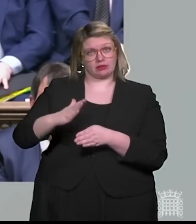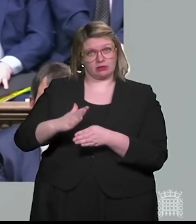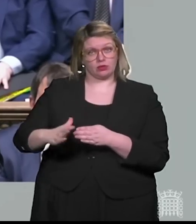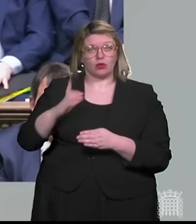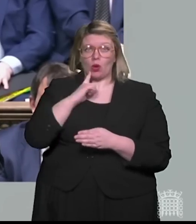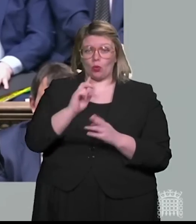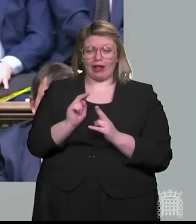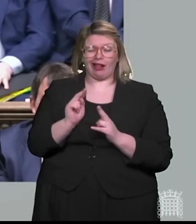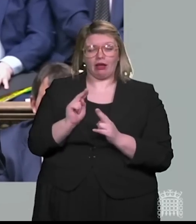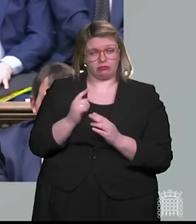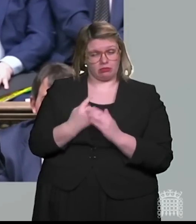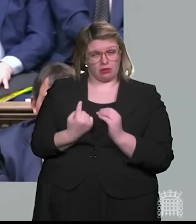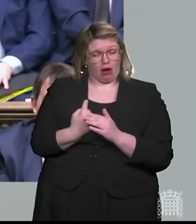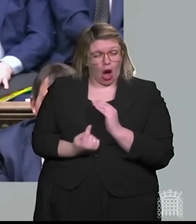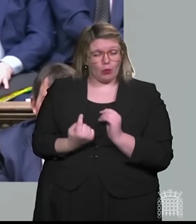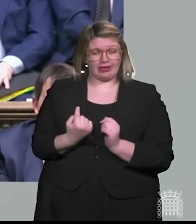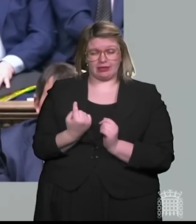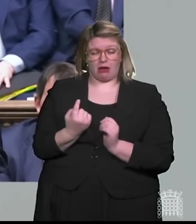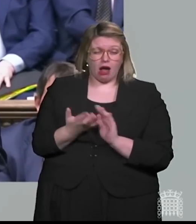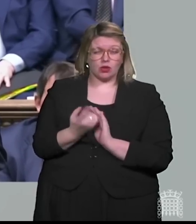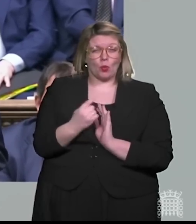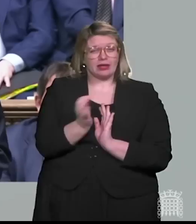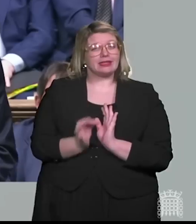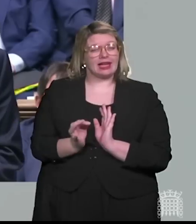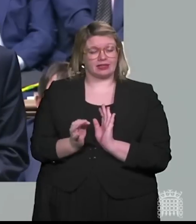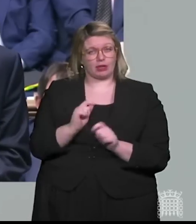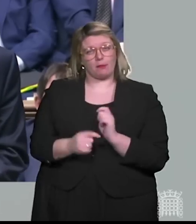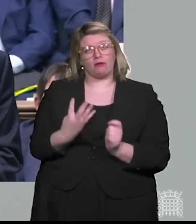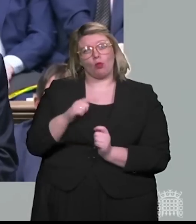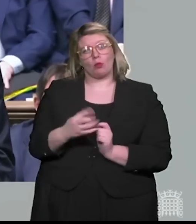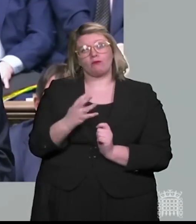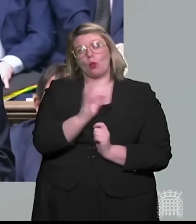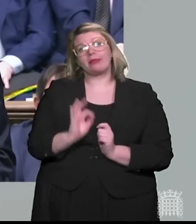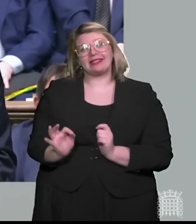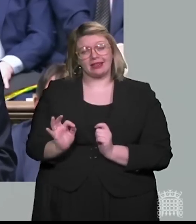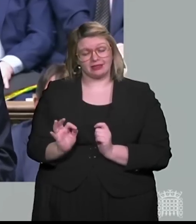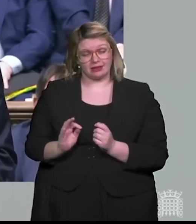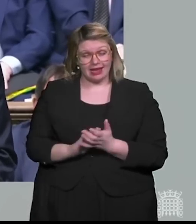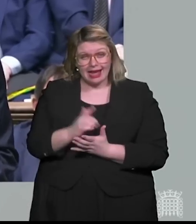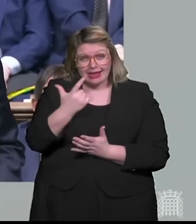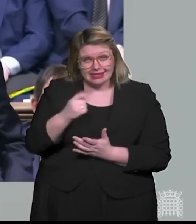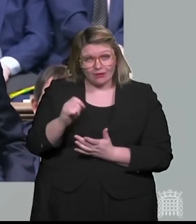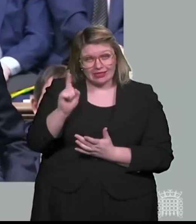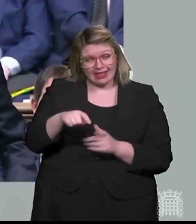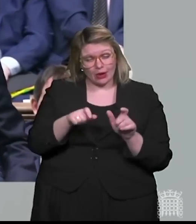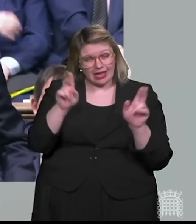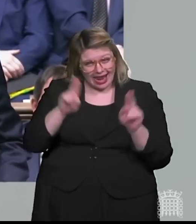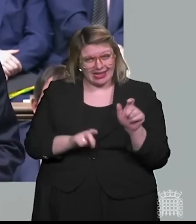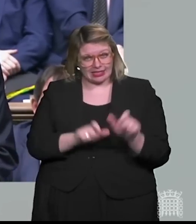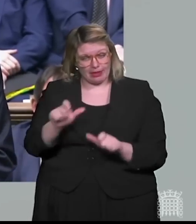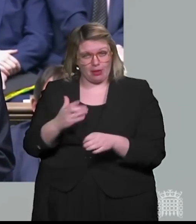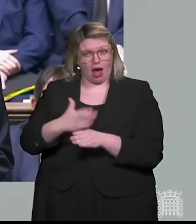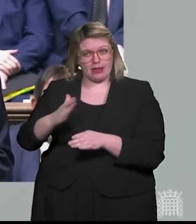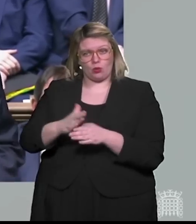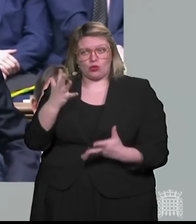than 1 percentage point to 4.4%, with 170,000 fewer people out of work compared to their